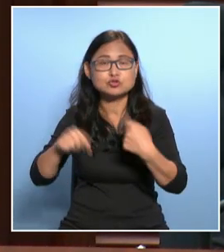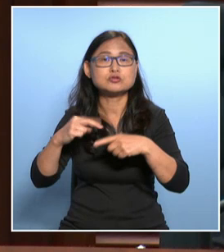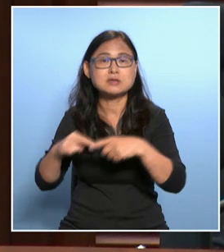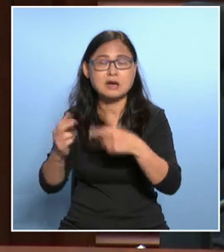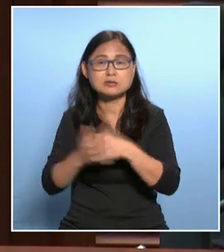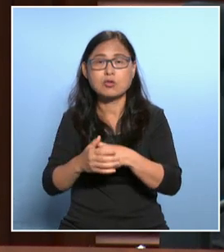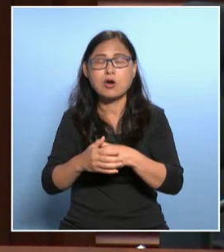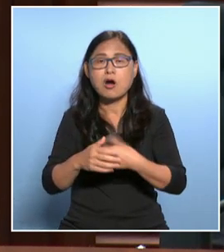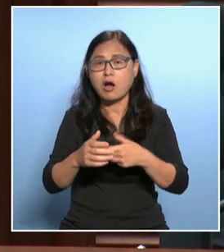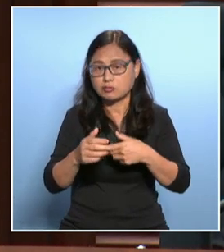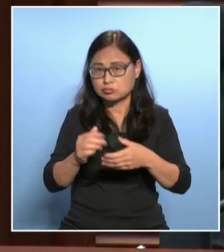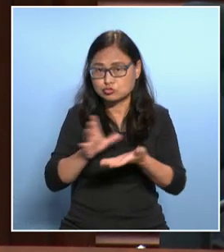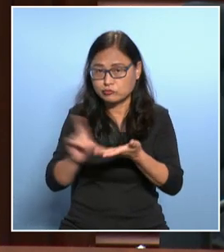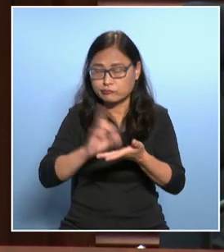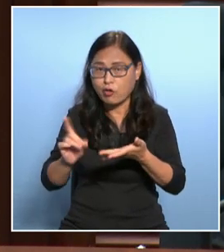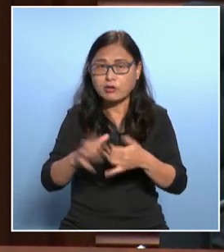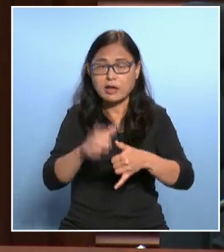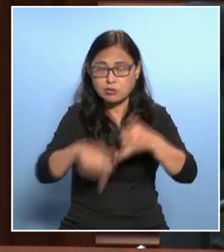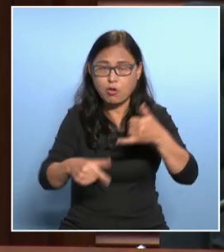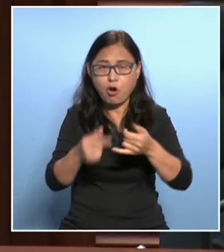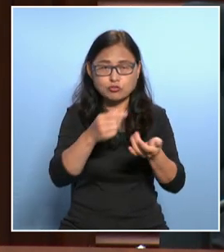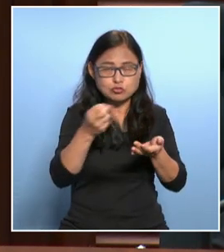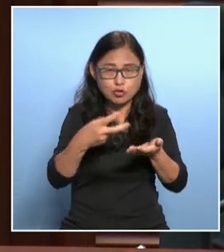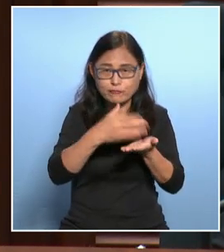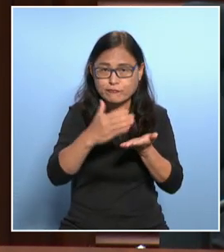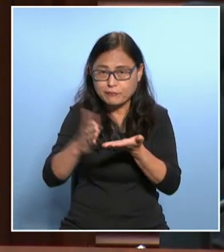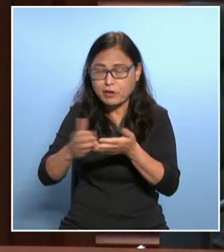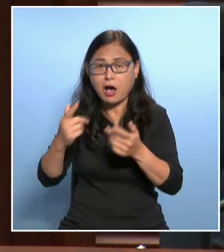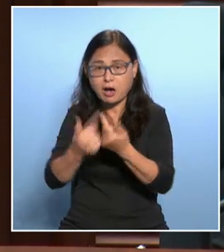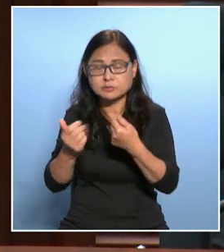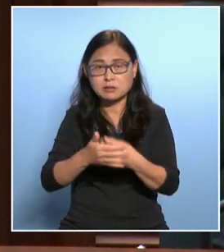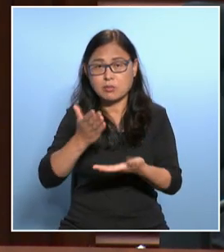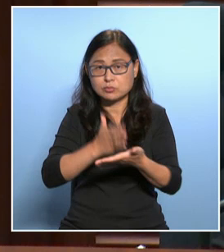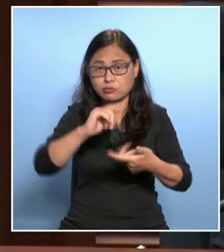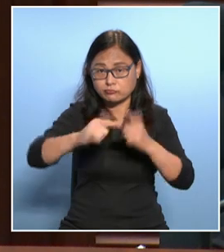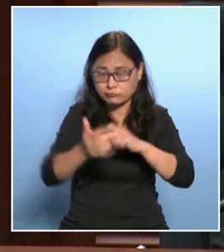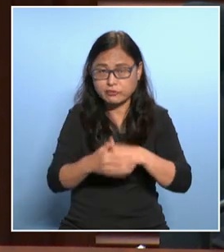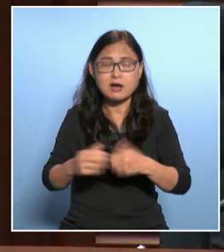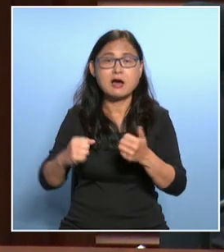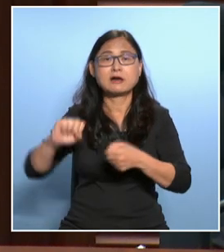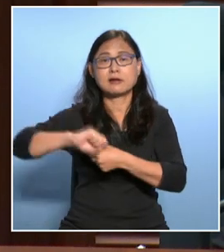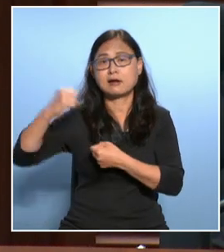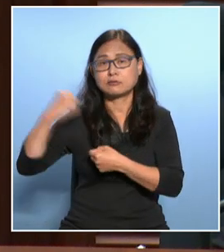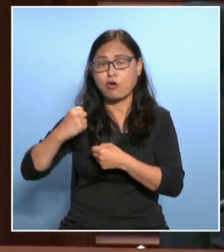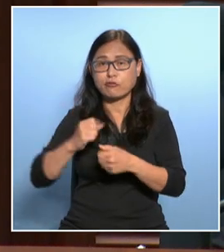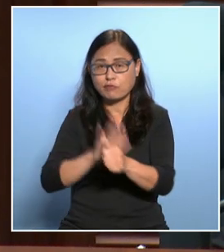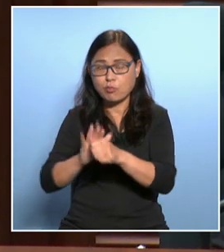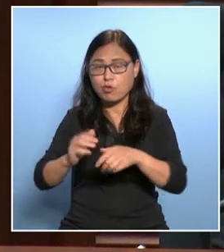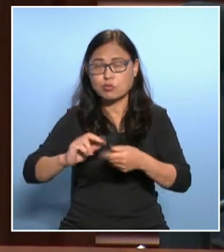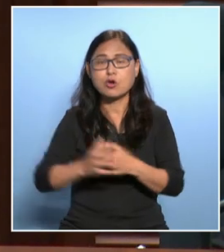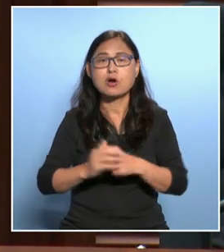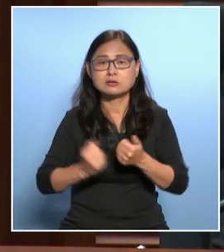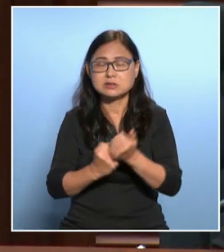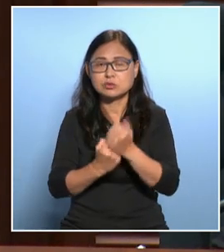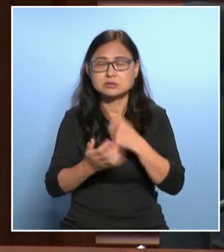Diverting midstream aims to provide appropriate triage of cases referred to SOPCs for strengthening service